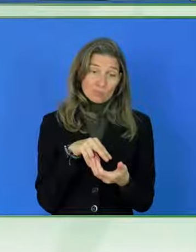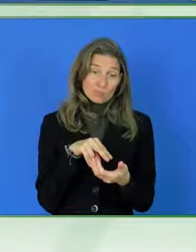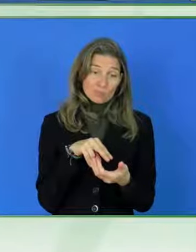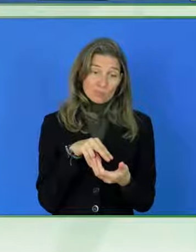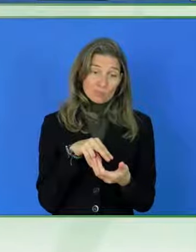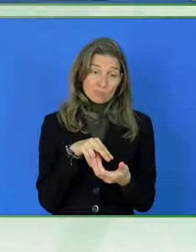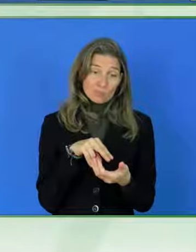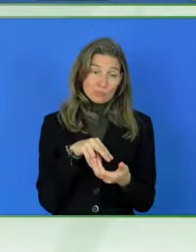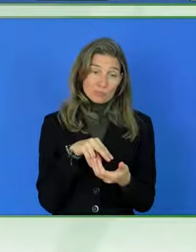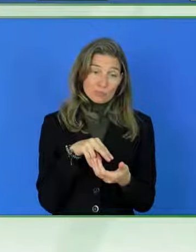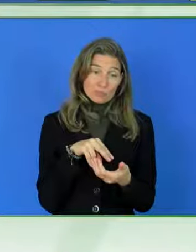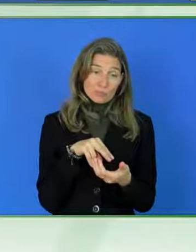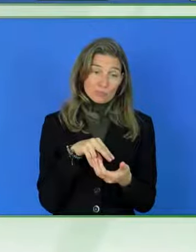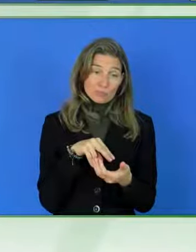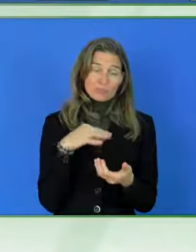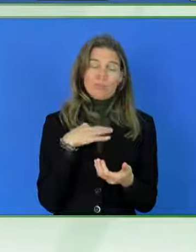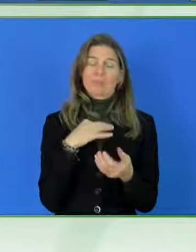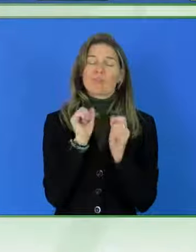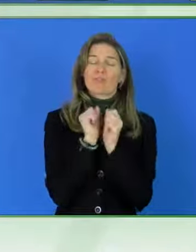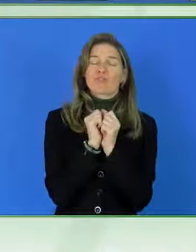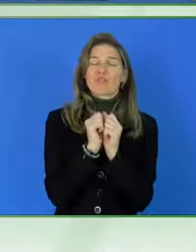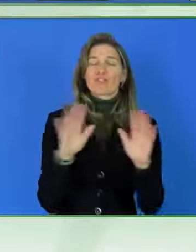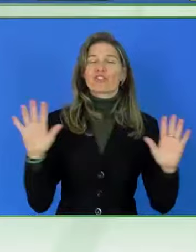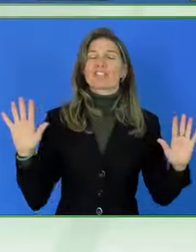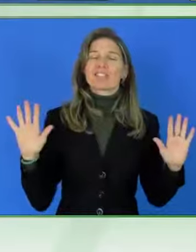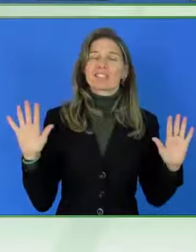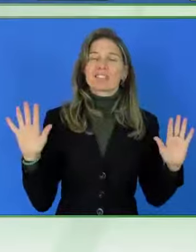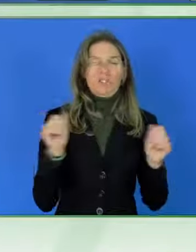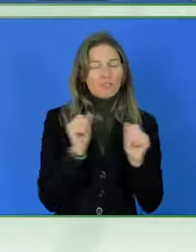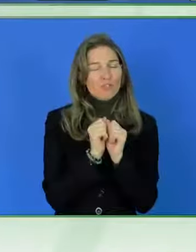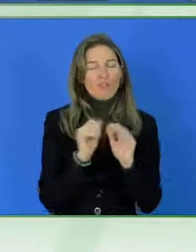I'm free. Free to go wherever I want.